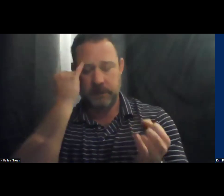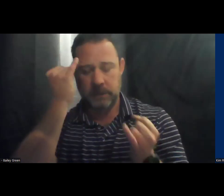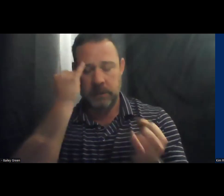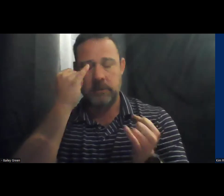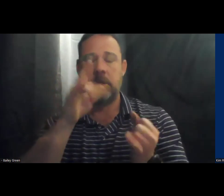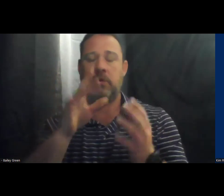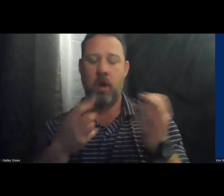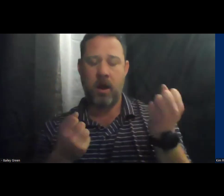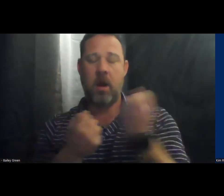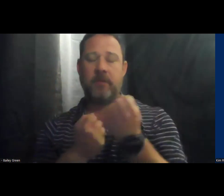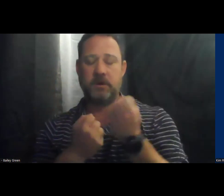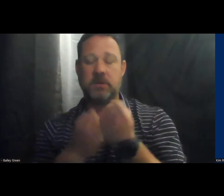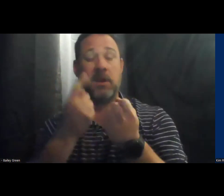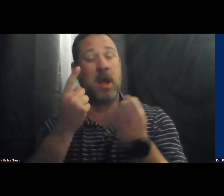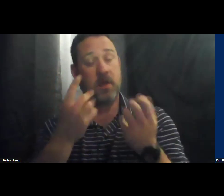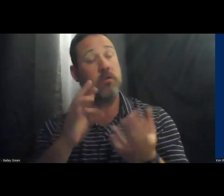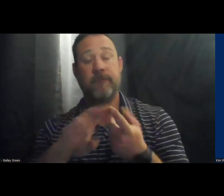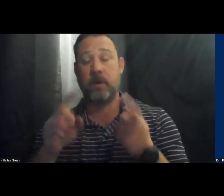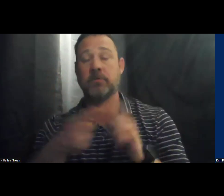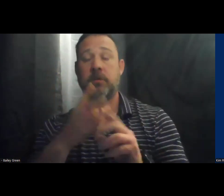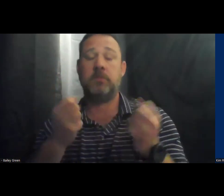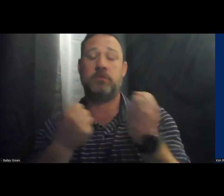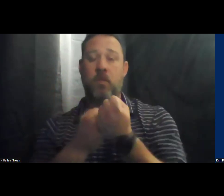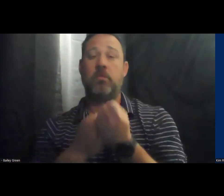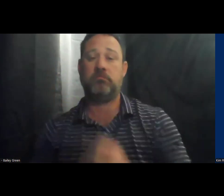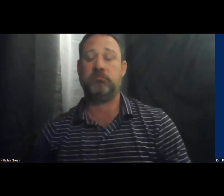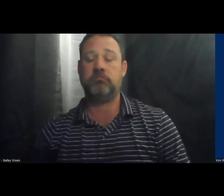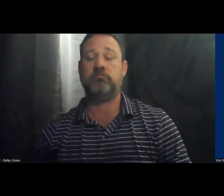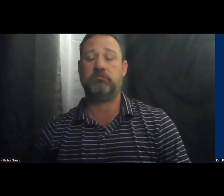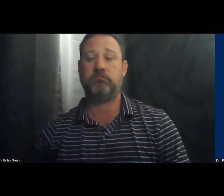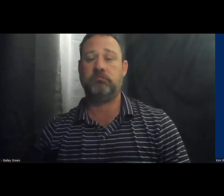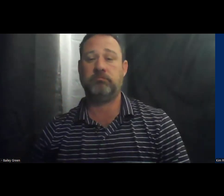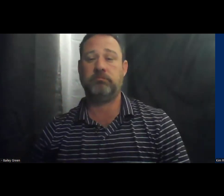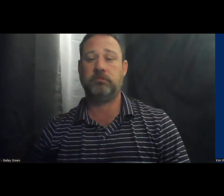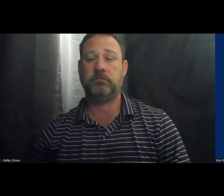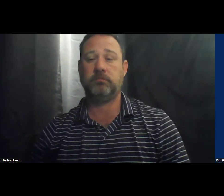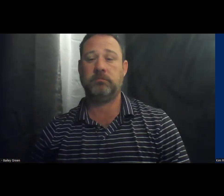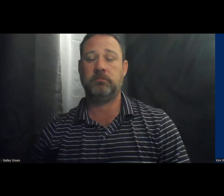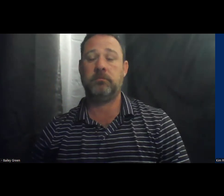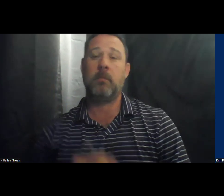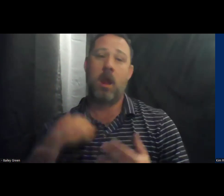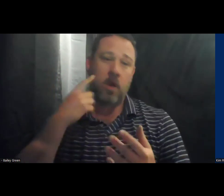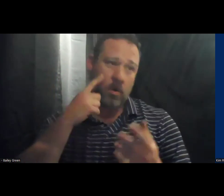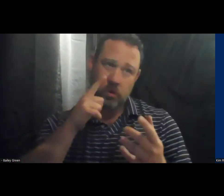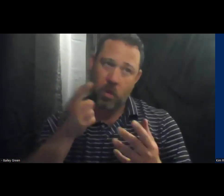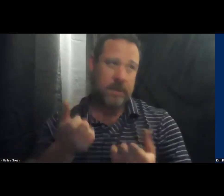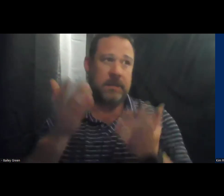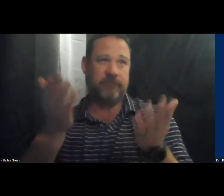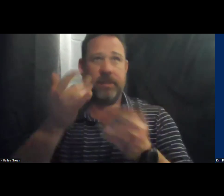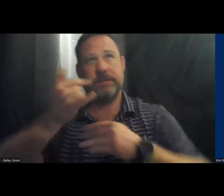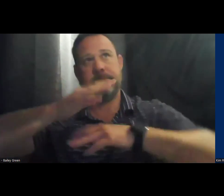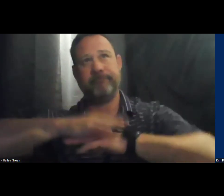your advocacy and your friendship and support. And so even though you're not going to be at this table